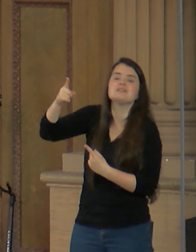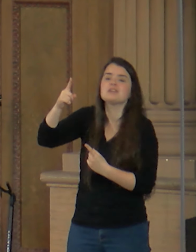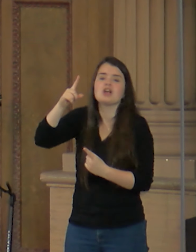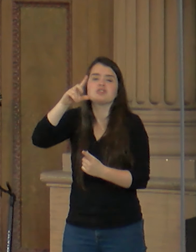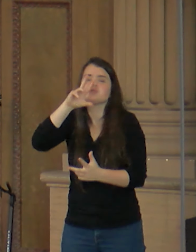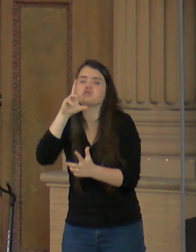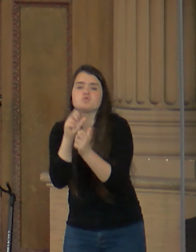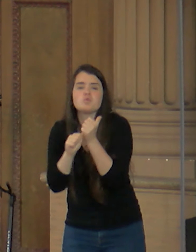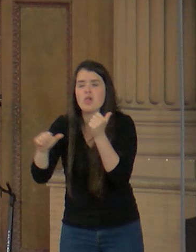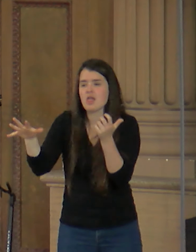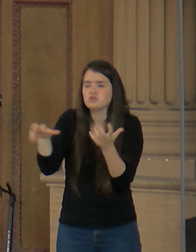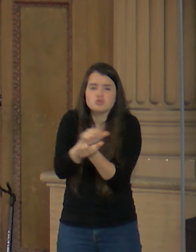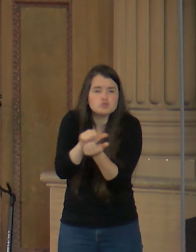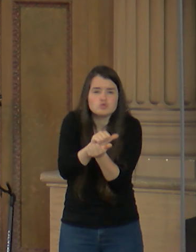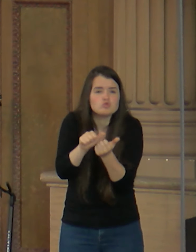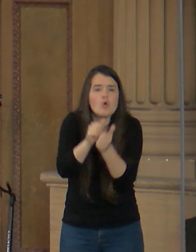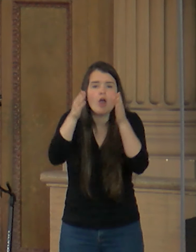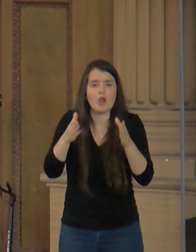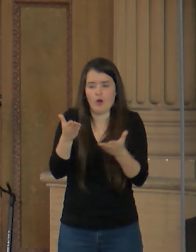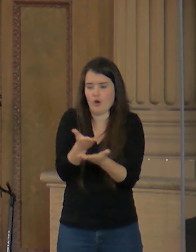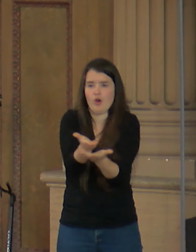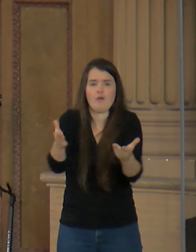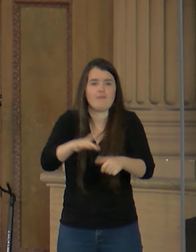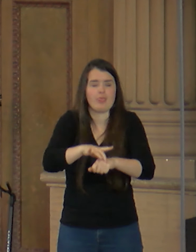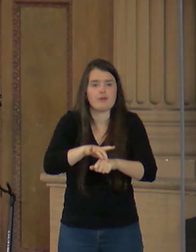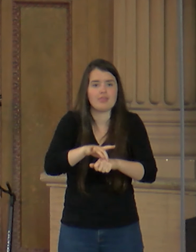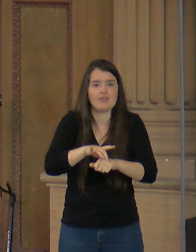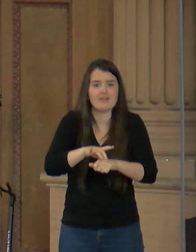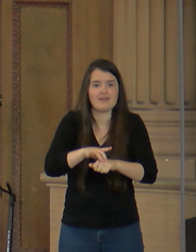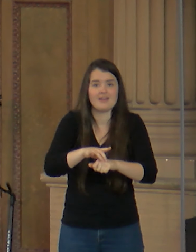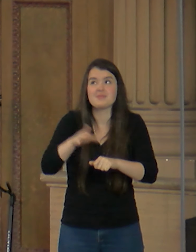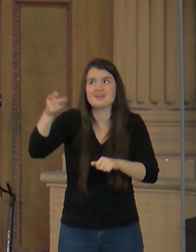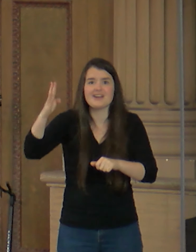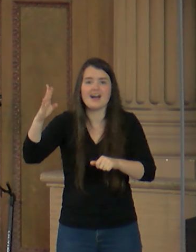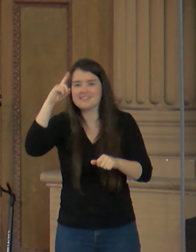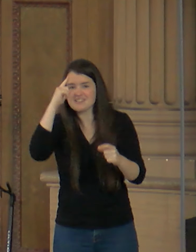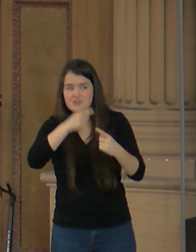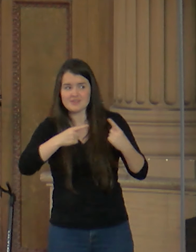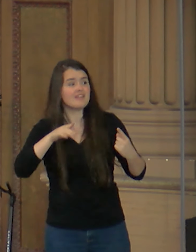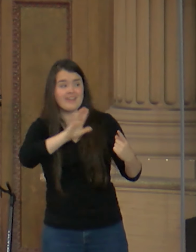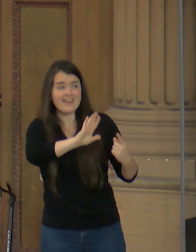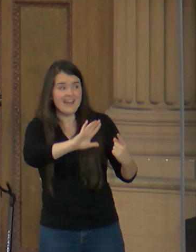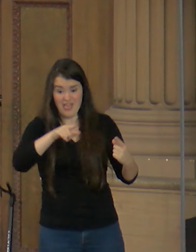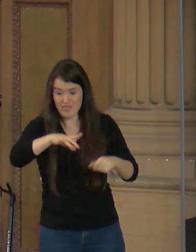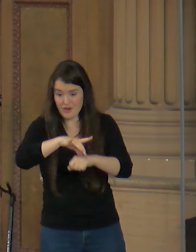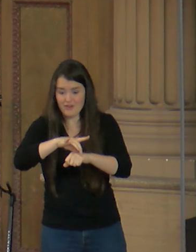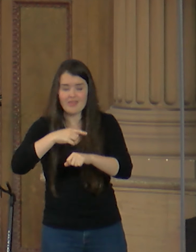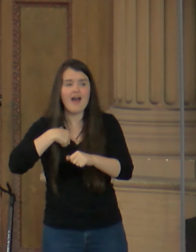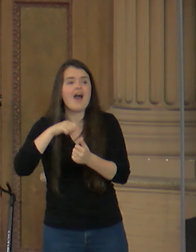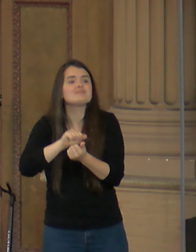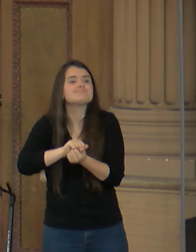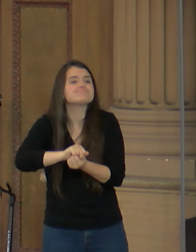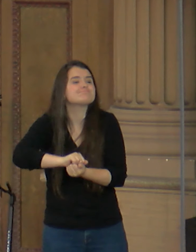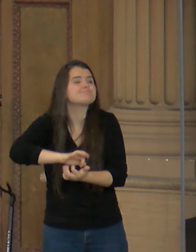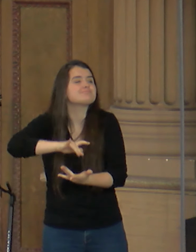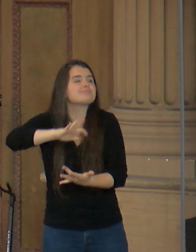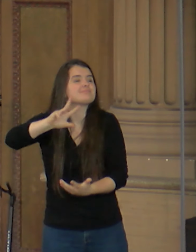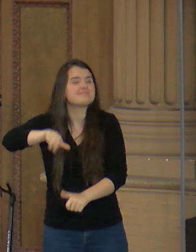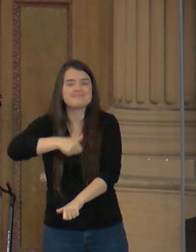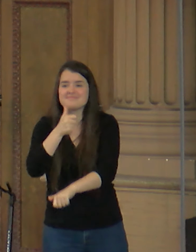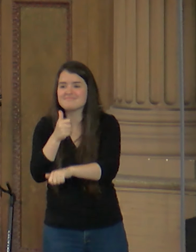I founded the earth. I laid its foundations. And he starts using these architectural metaphors to show